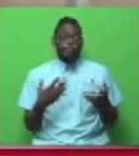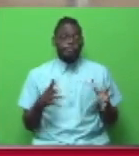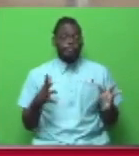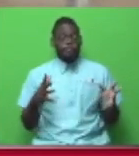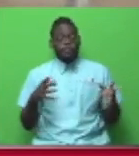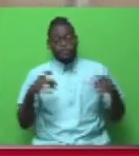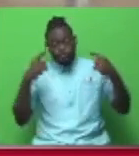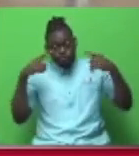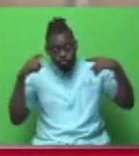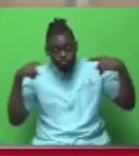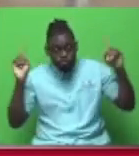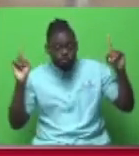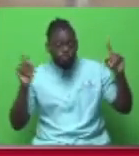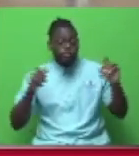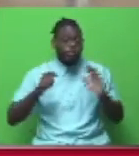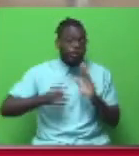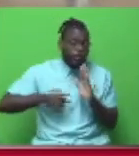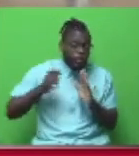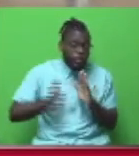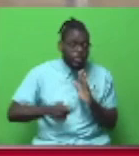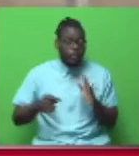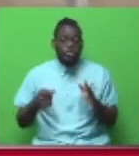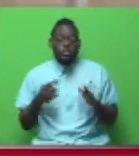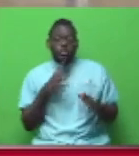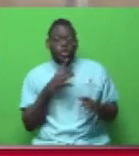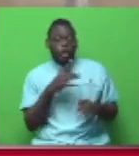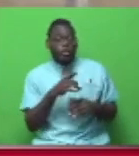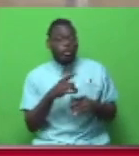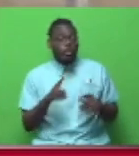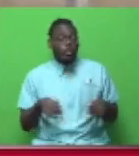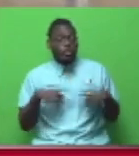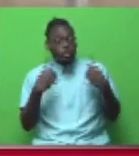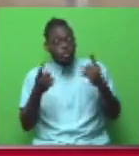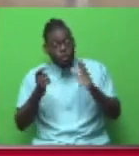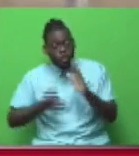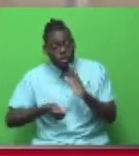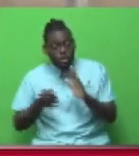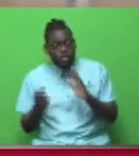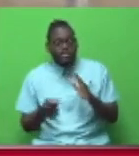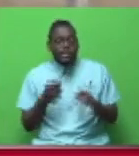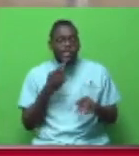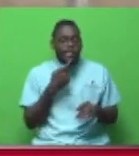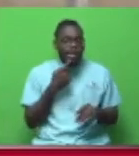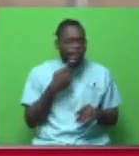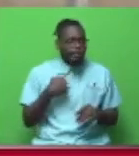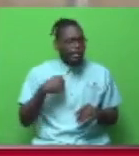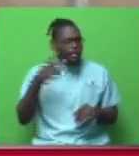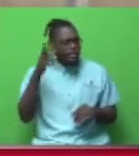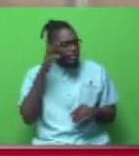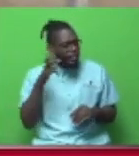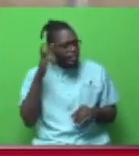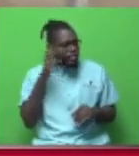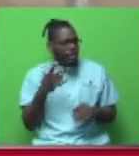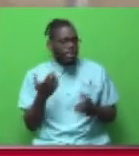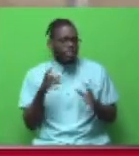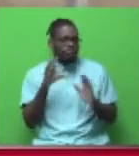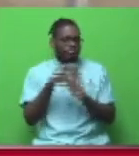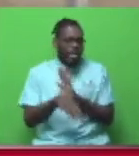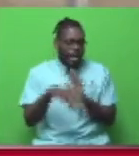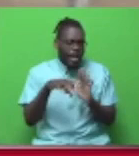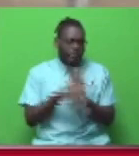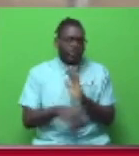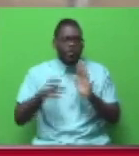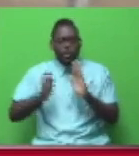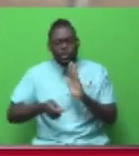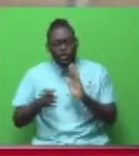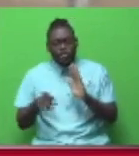nature of a matter, I have been an advocate in the court. And, you know, I always have a friend coming here and talking about the criminal court, and I often wonder what really